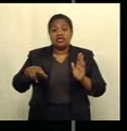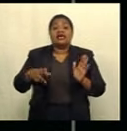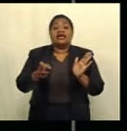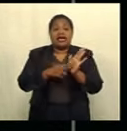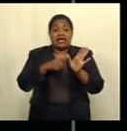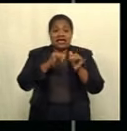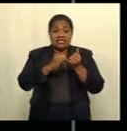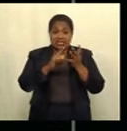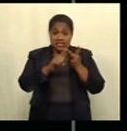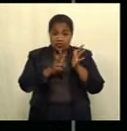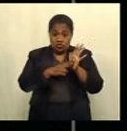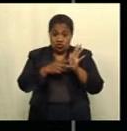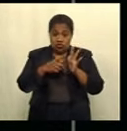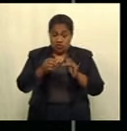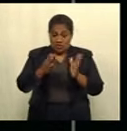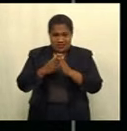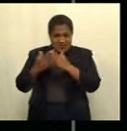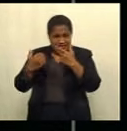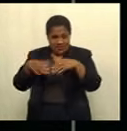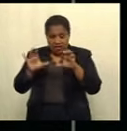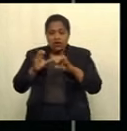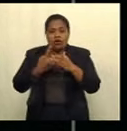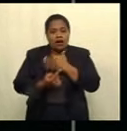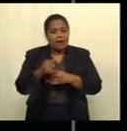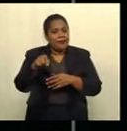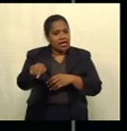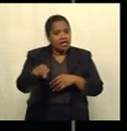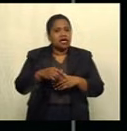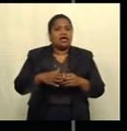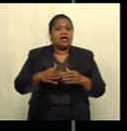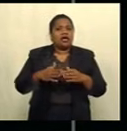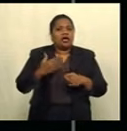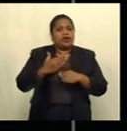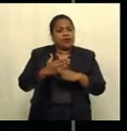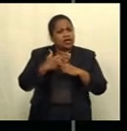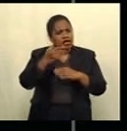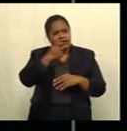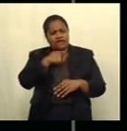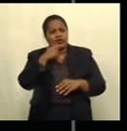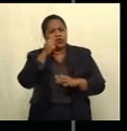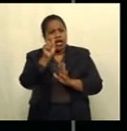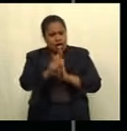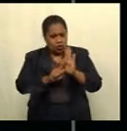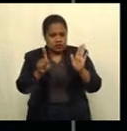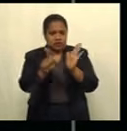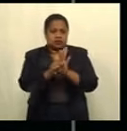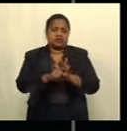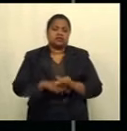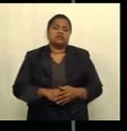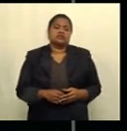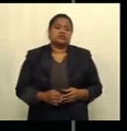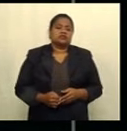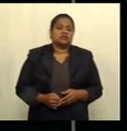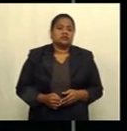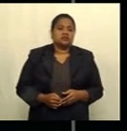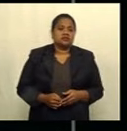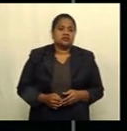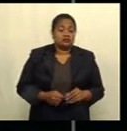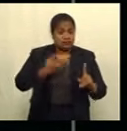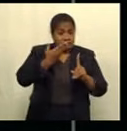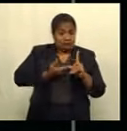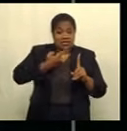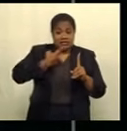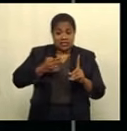reduced working hours for a month due to financial constraints. Chief Executive Anurashika Bari says the current